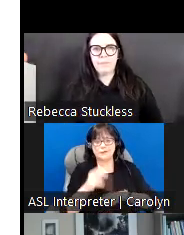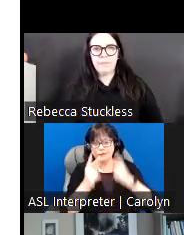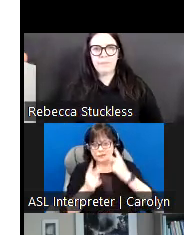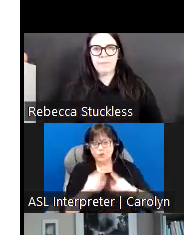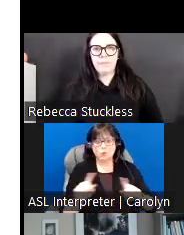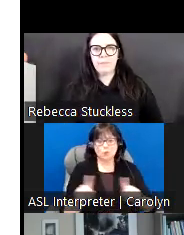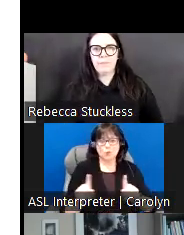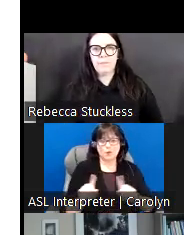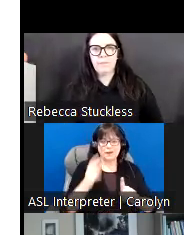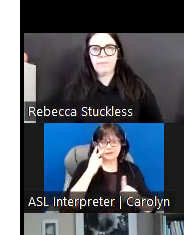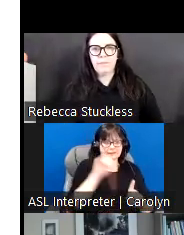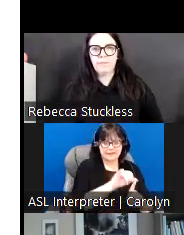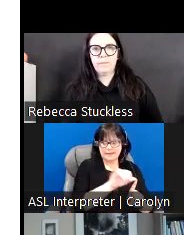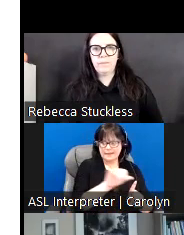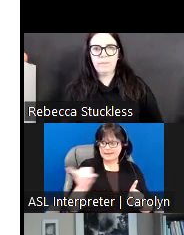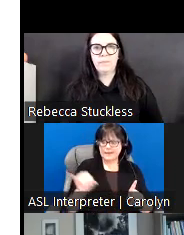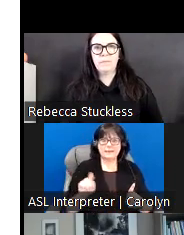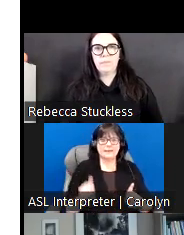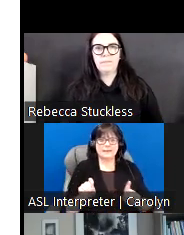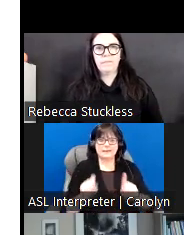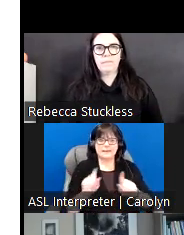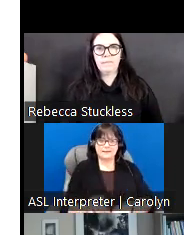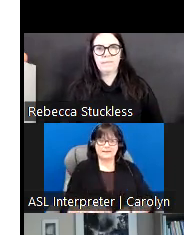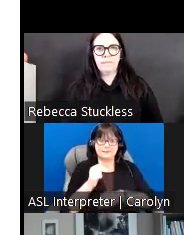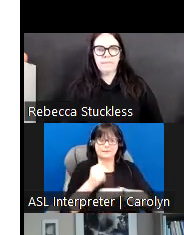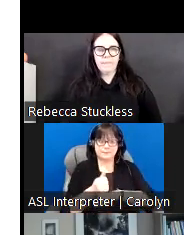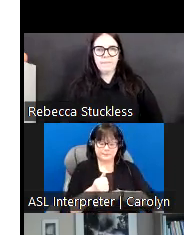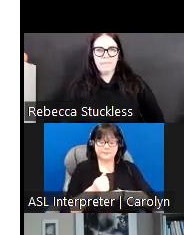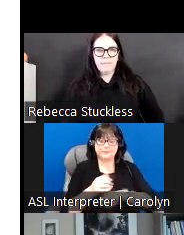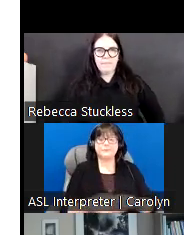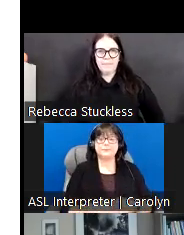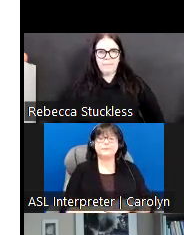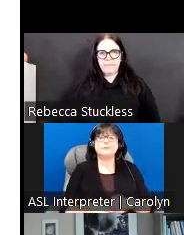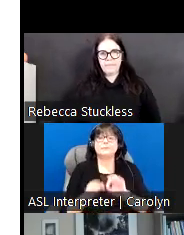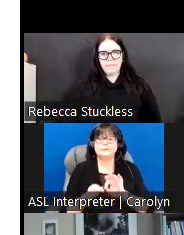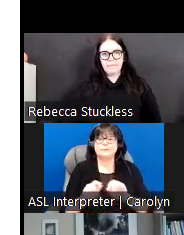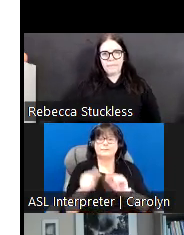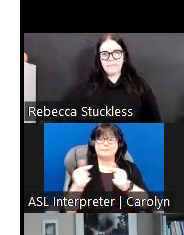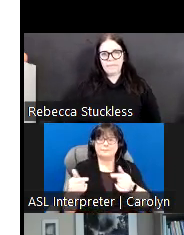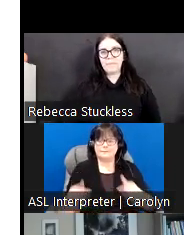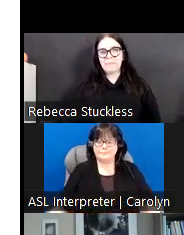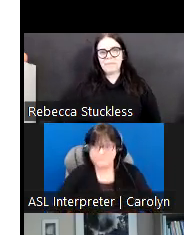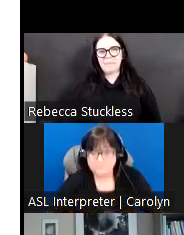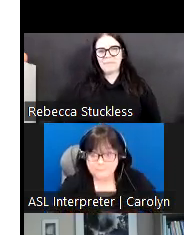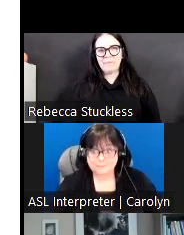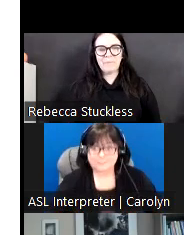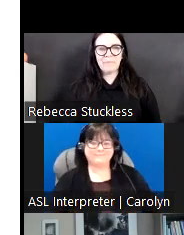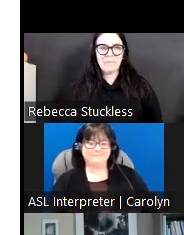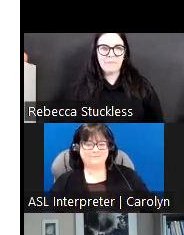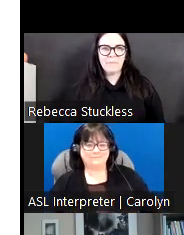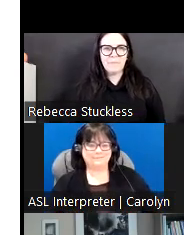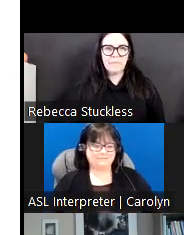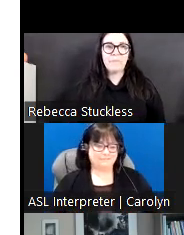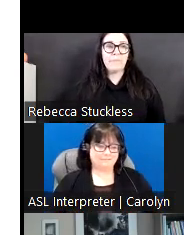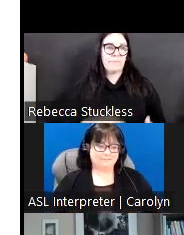across in a comprehensive, broad-based population. Where are the weaknesses in general to guide program design?